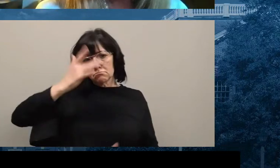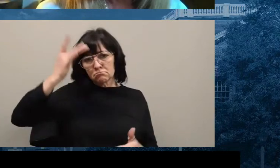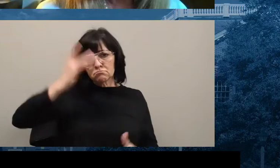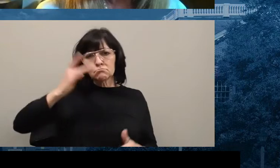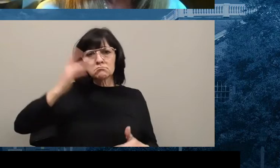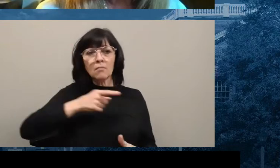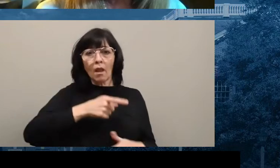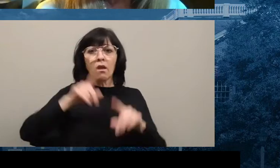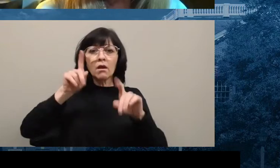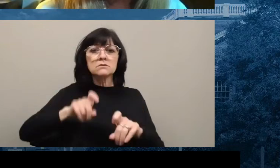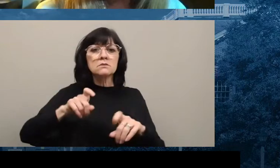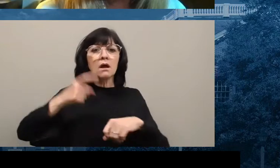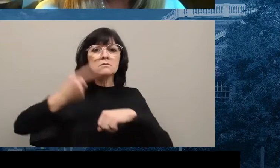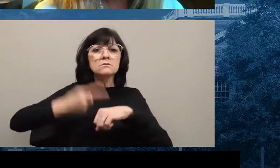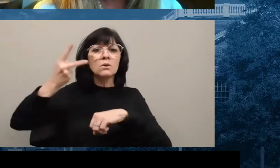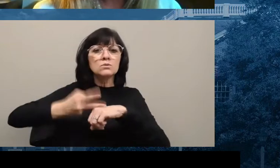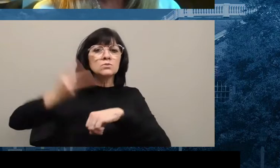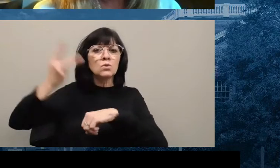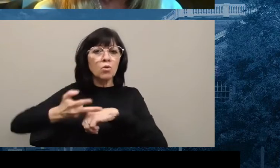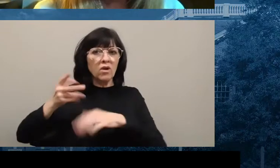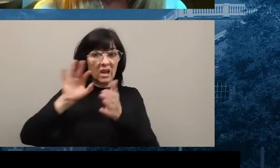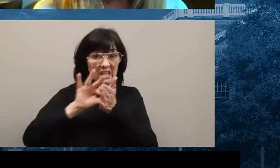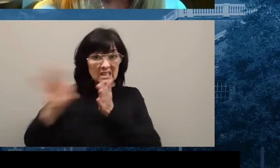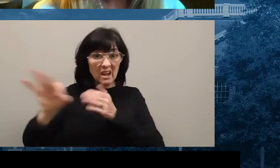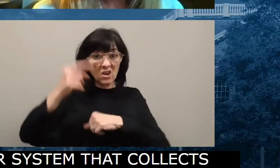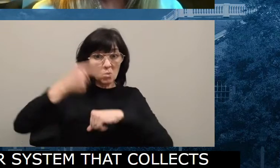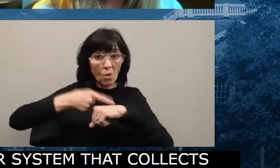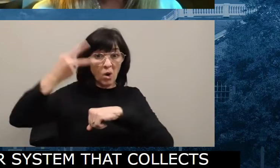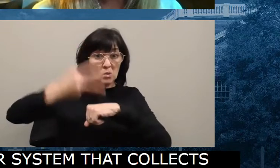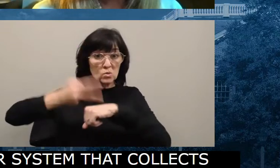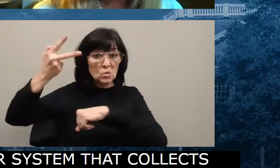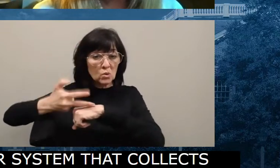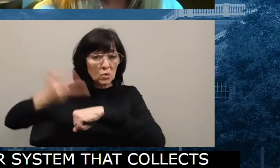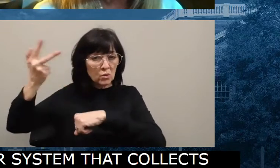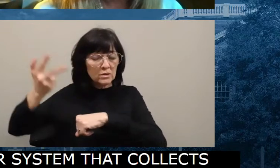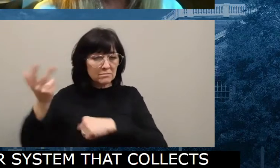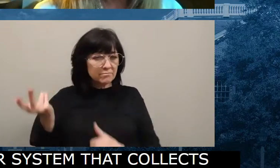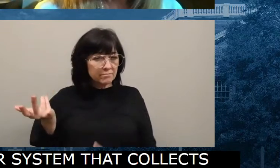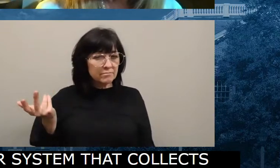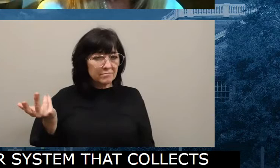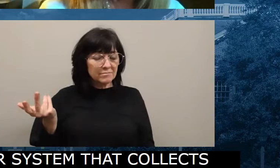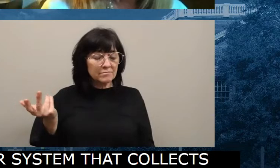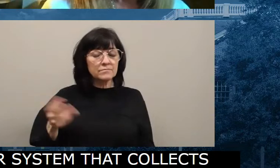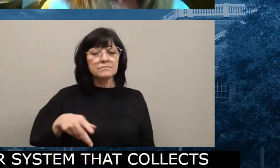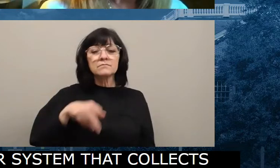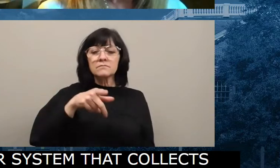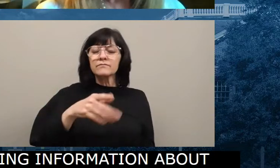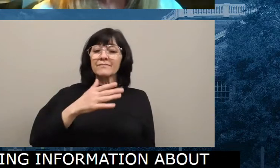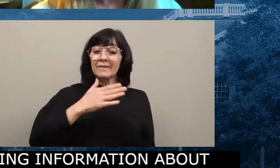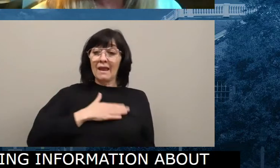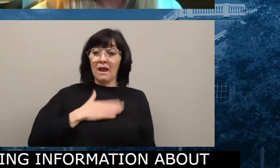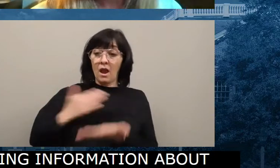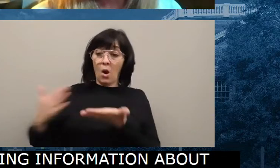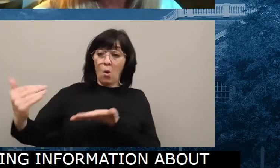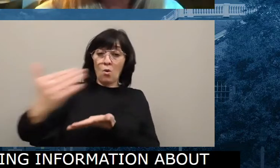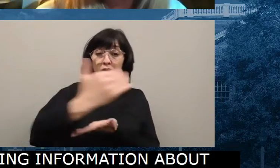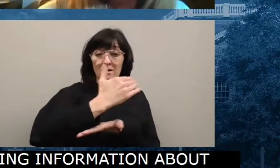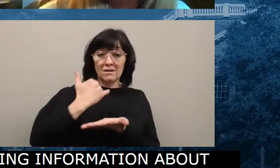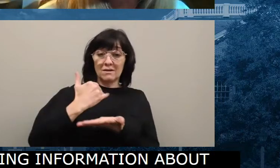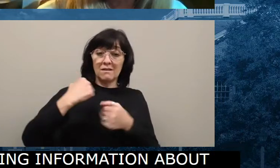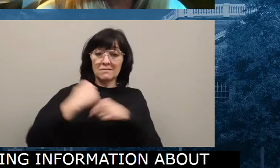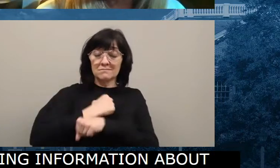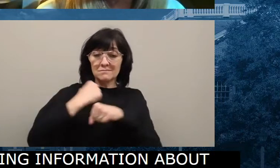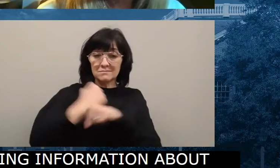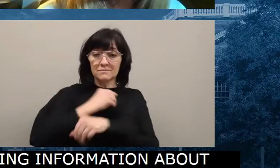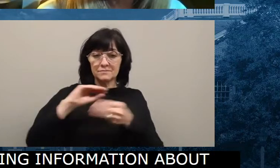collecting information about individual people. So that's 98,000 people who have tested positive